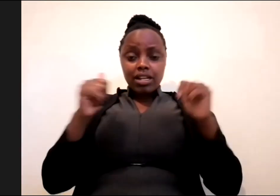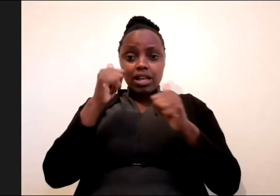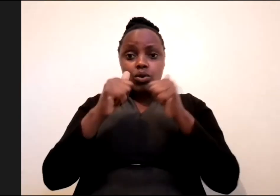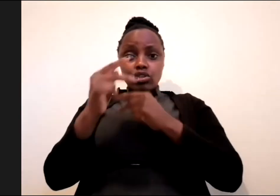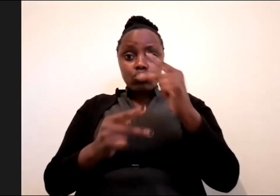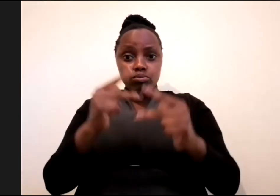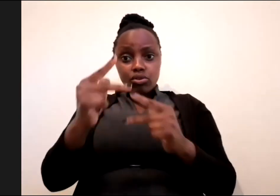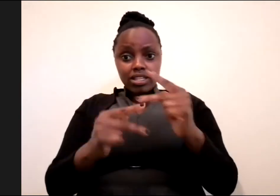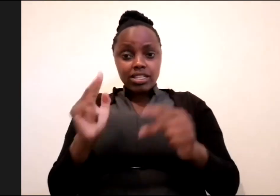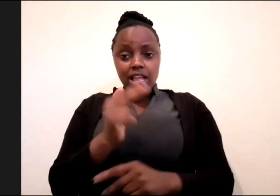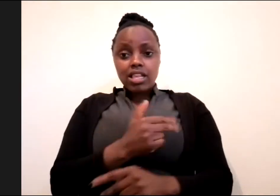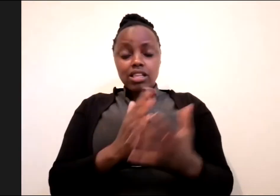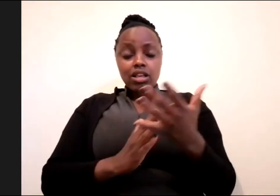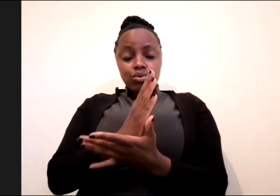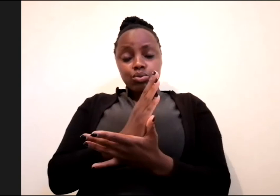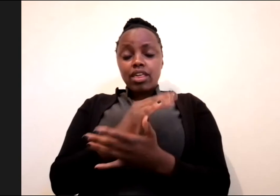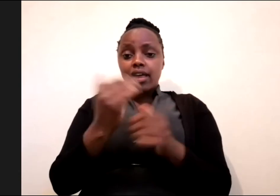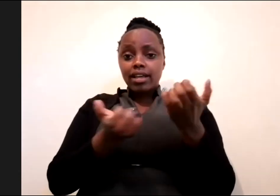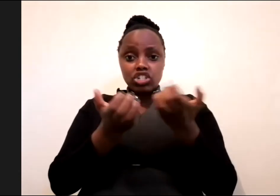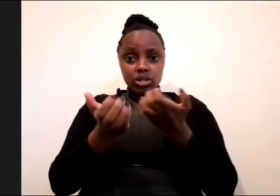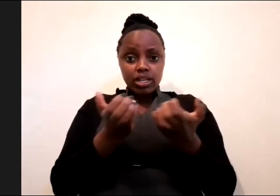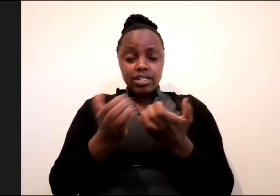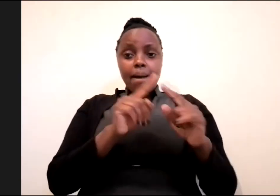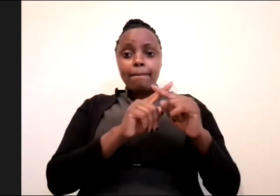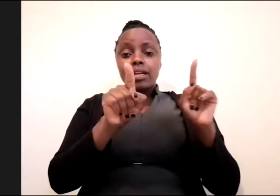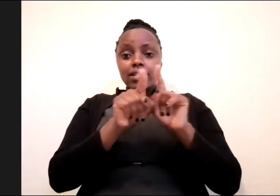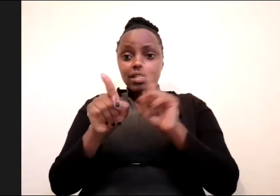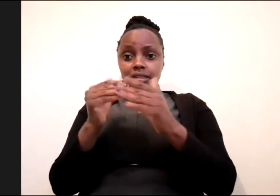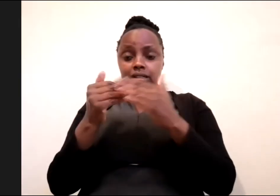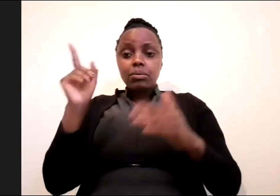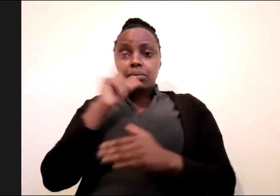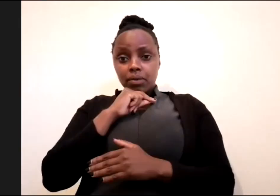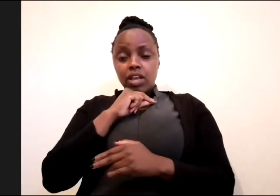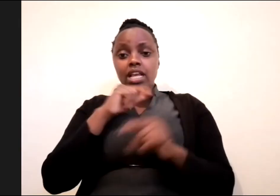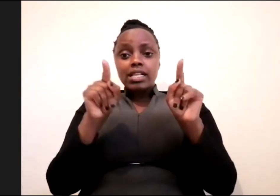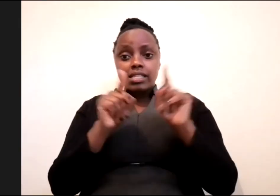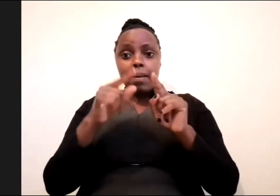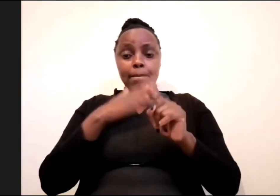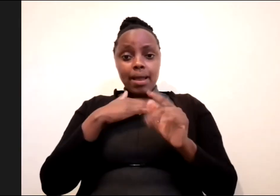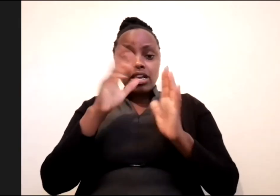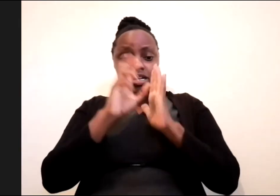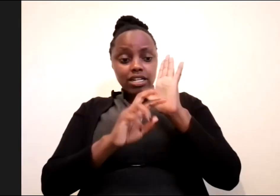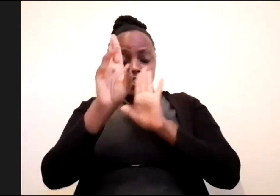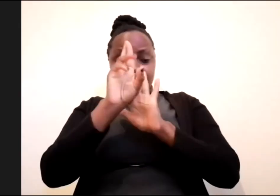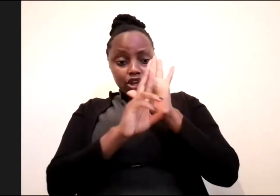and to the traders. But as said, as far as my reading of the regulations,